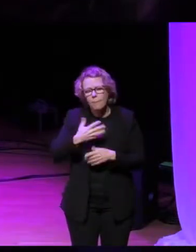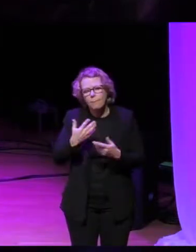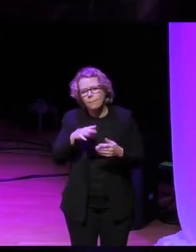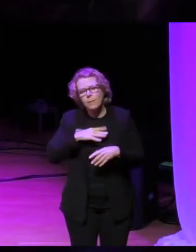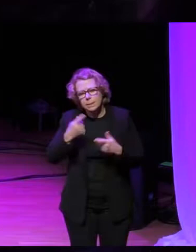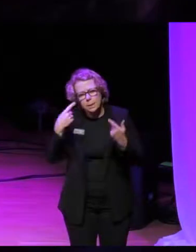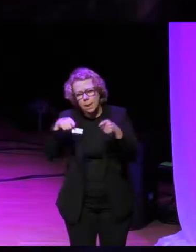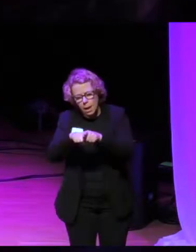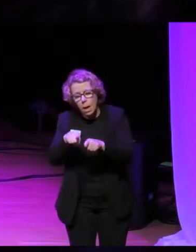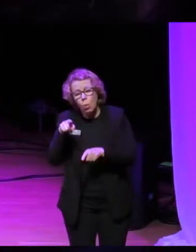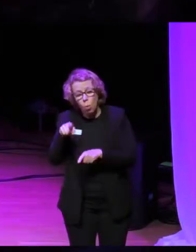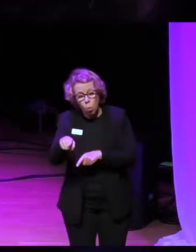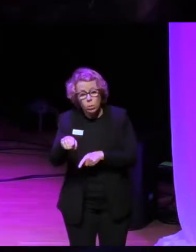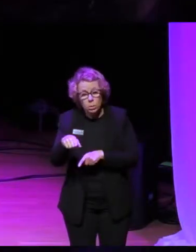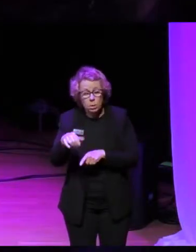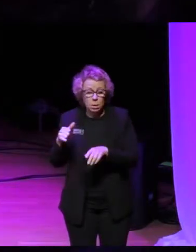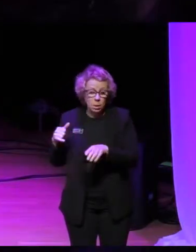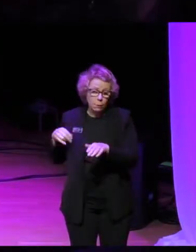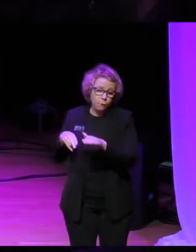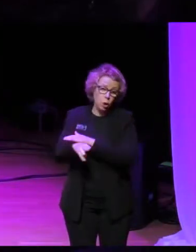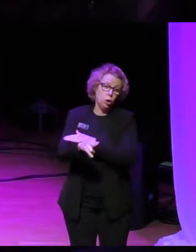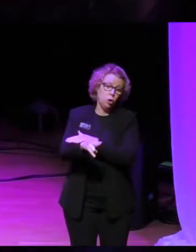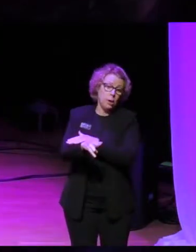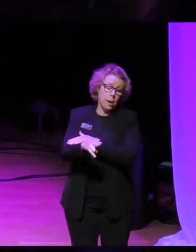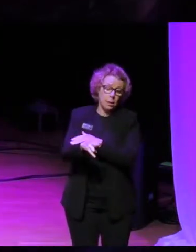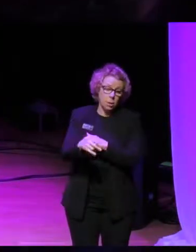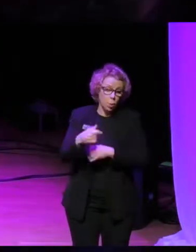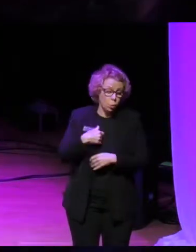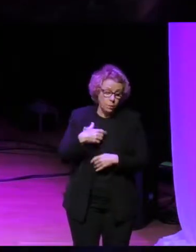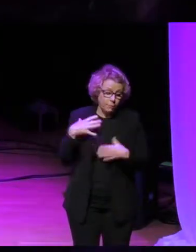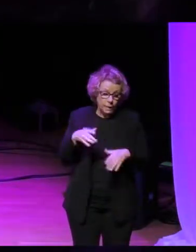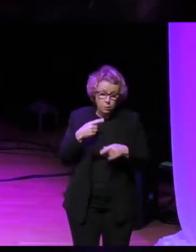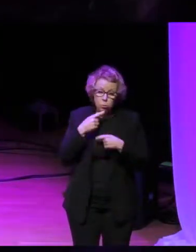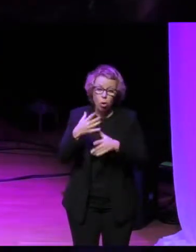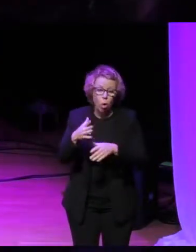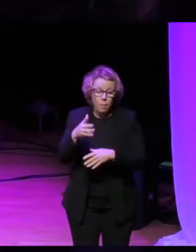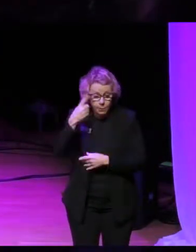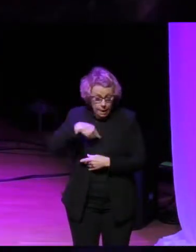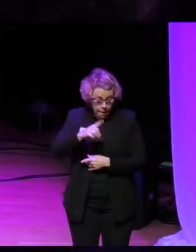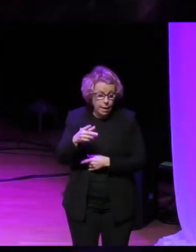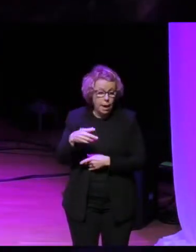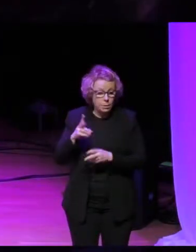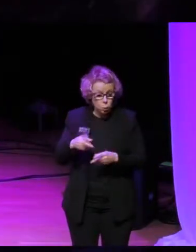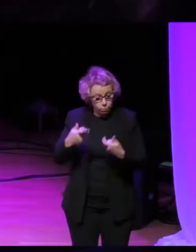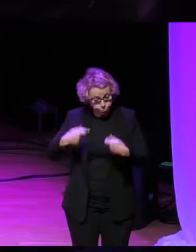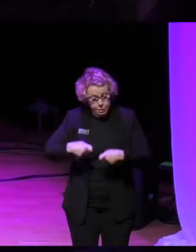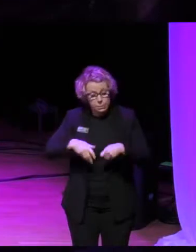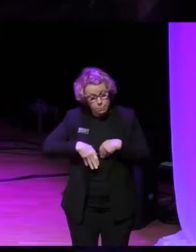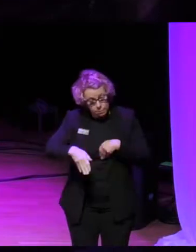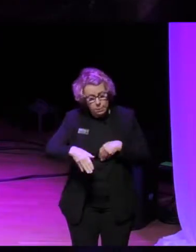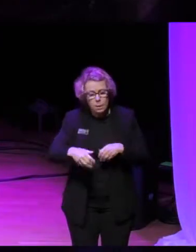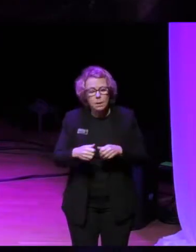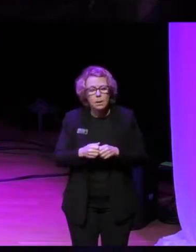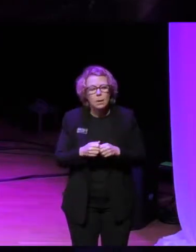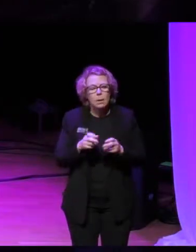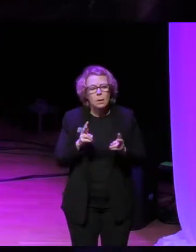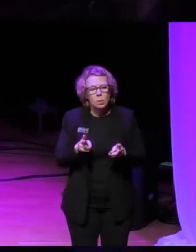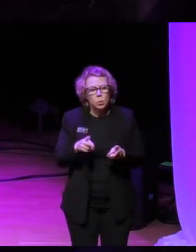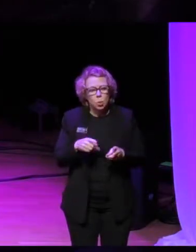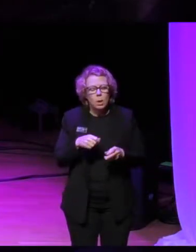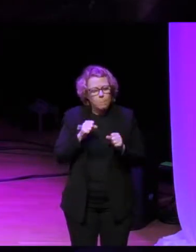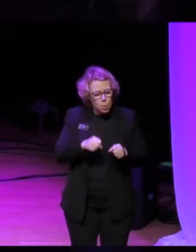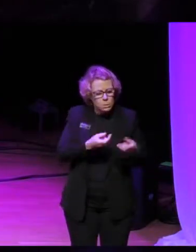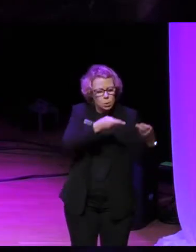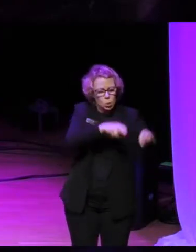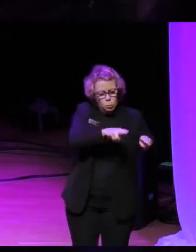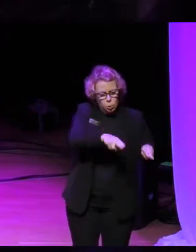had fled an abusive situation and did not want to tell her parents. Under Texas law, you have to get permission from a judge,